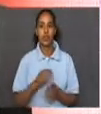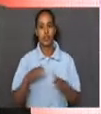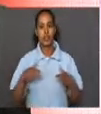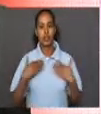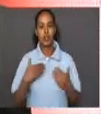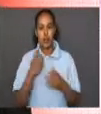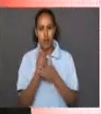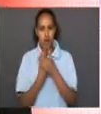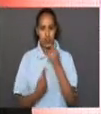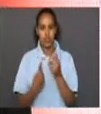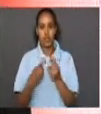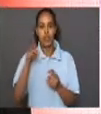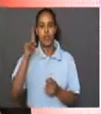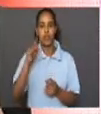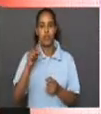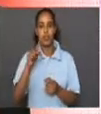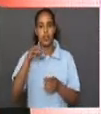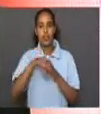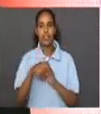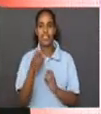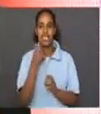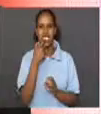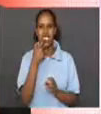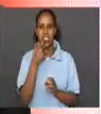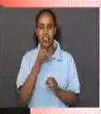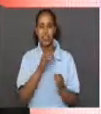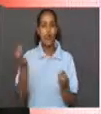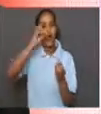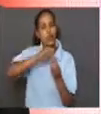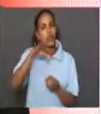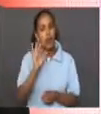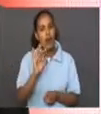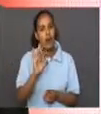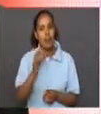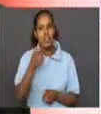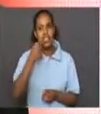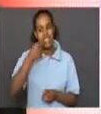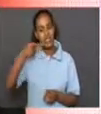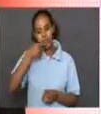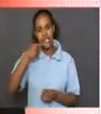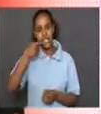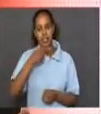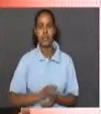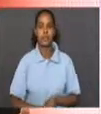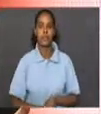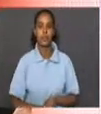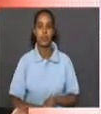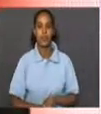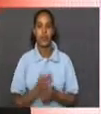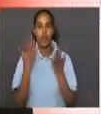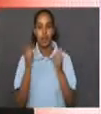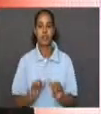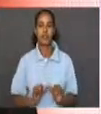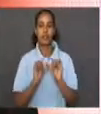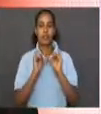Interestingly, not only is phosphorus found in teeth, it is also found in toothpaste. Let